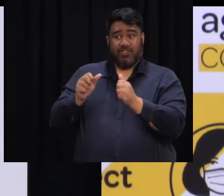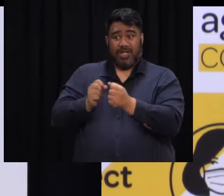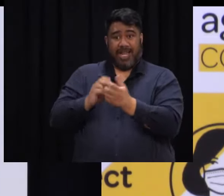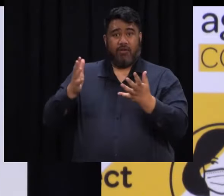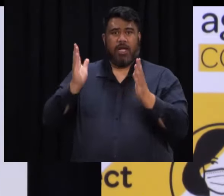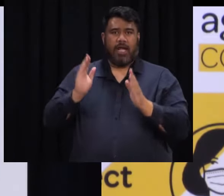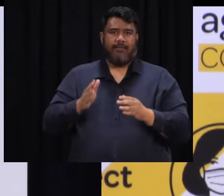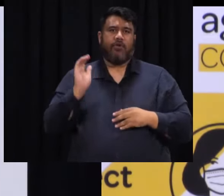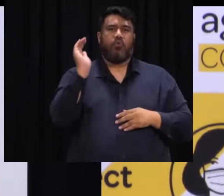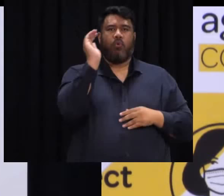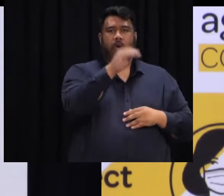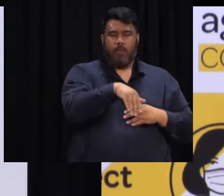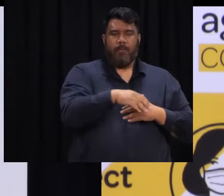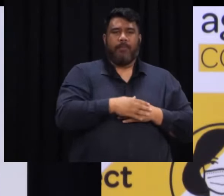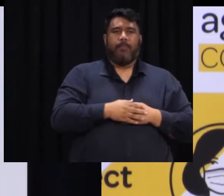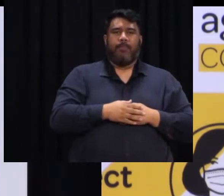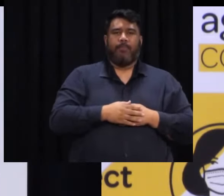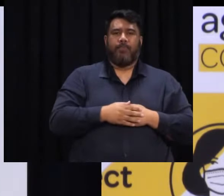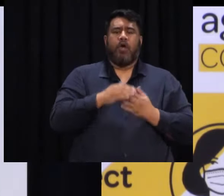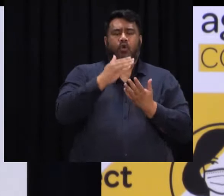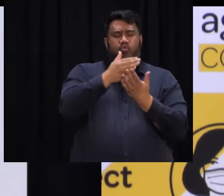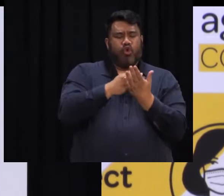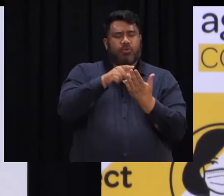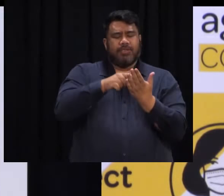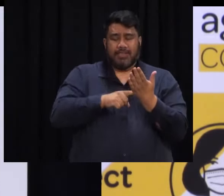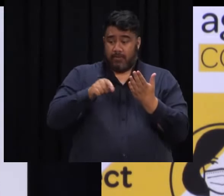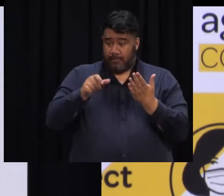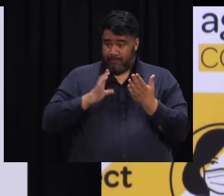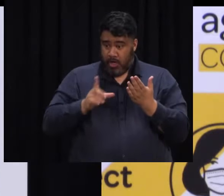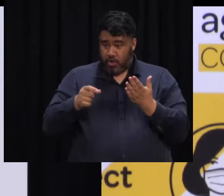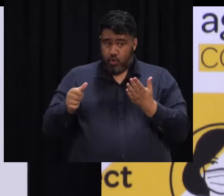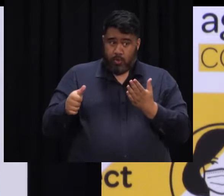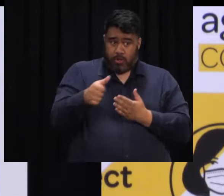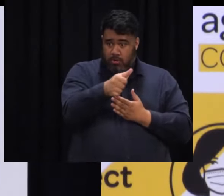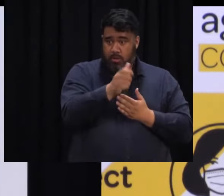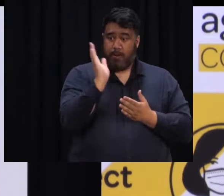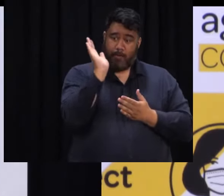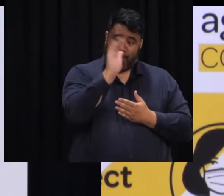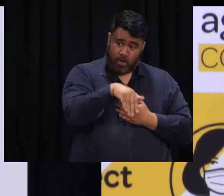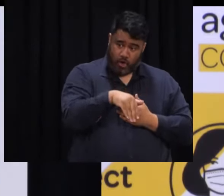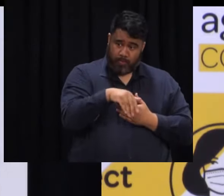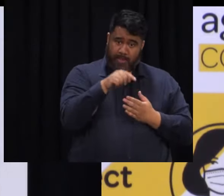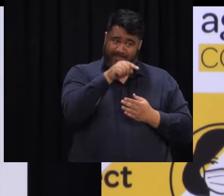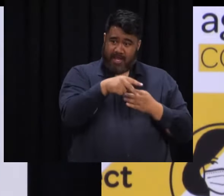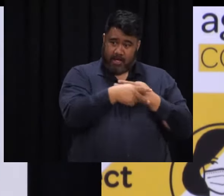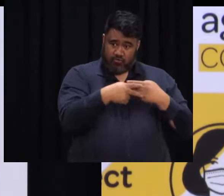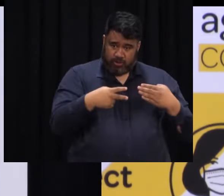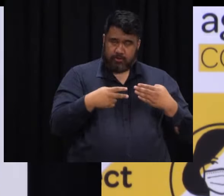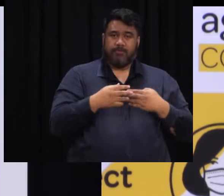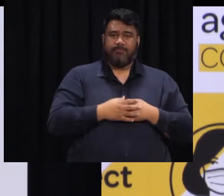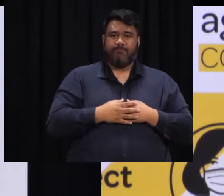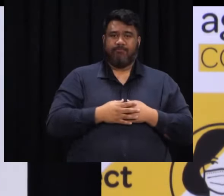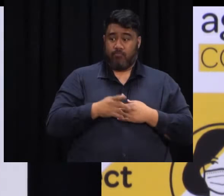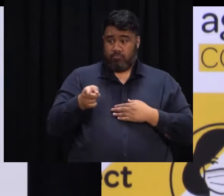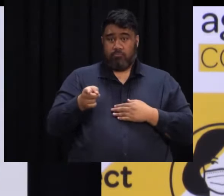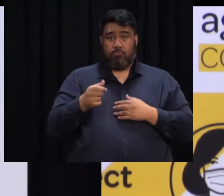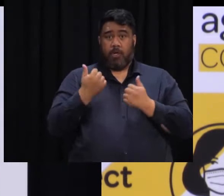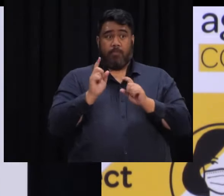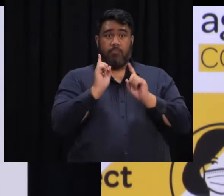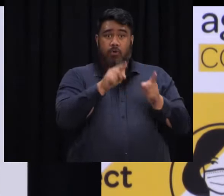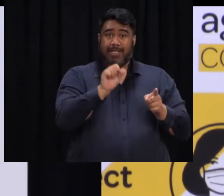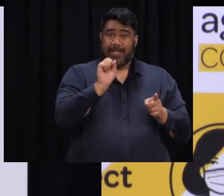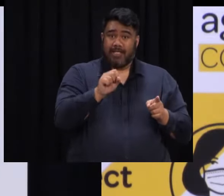Bail conditions set basically say you have to go back to that address. What we're working through is whether or not that person fulfilled